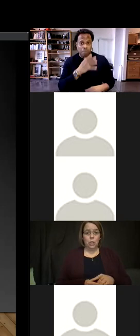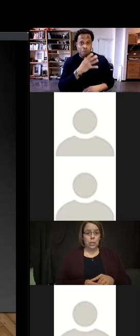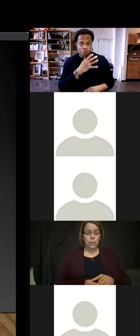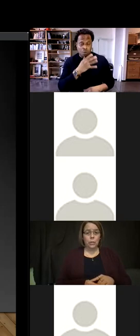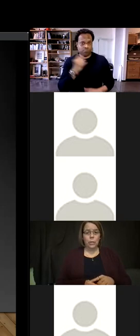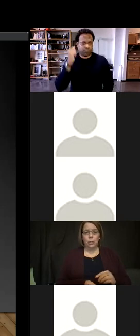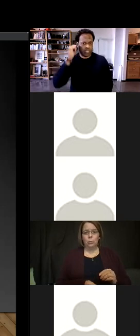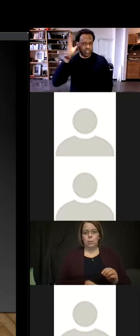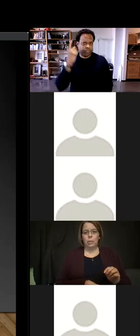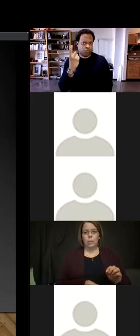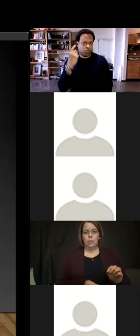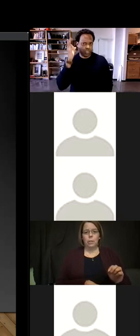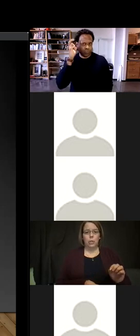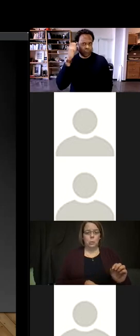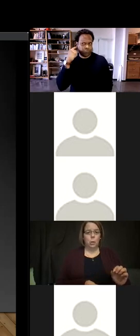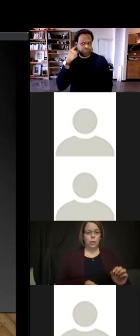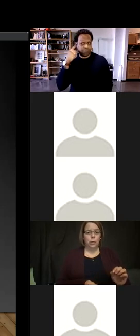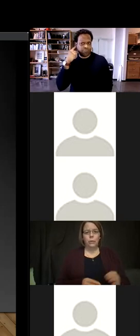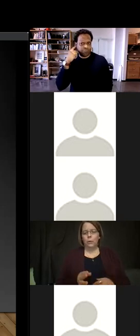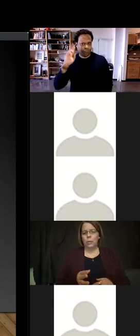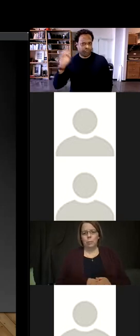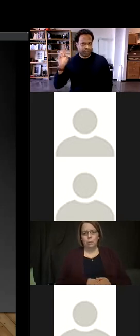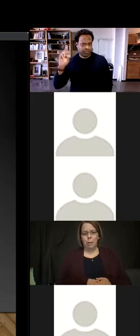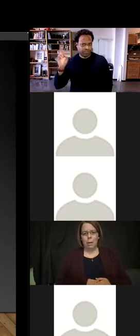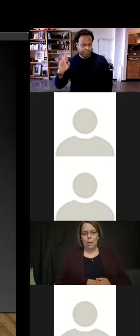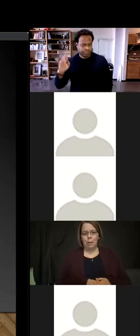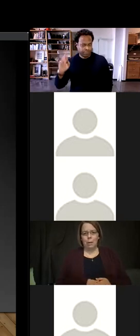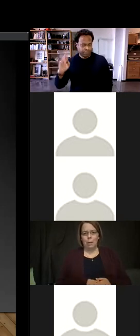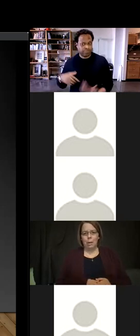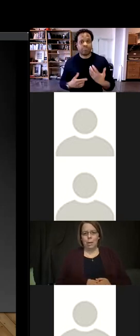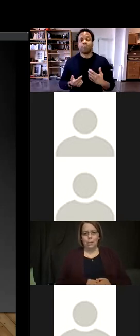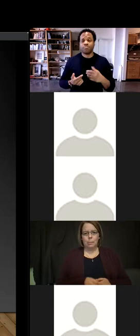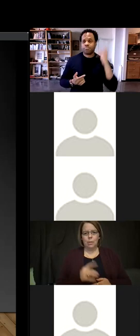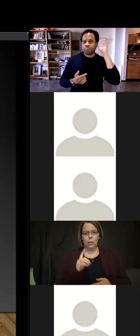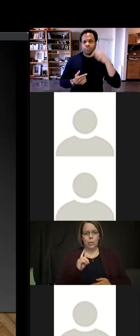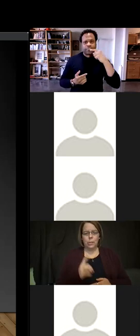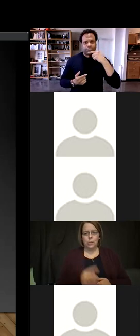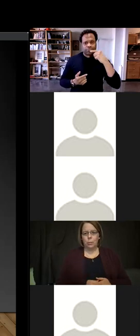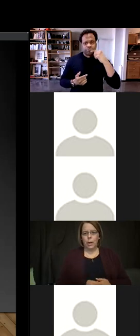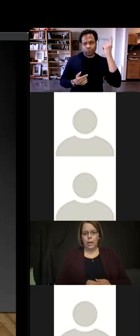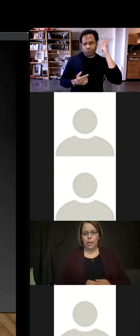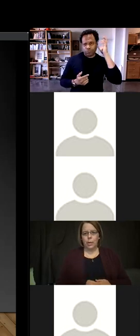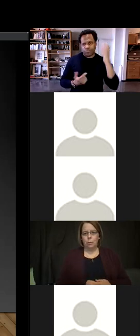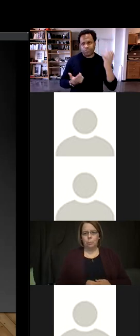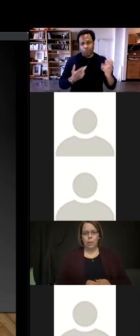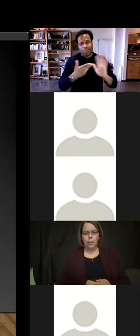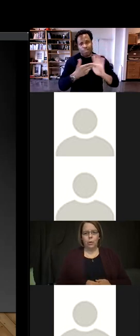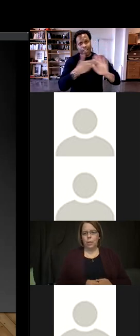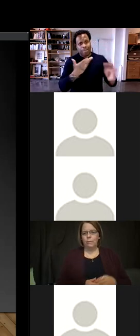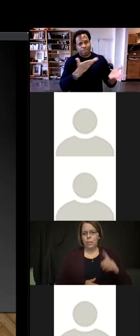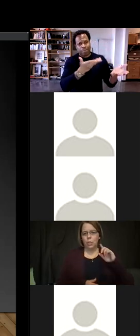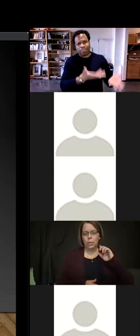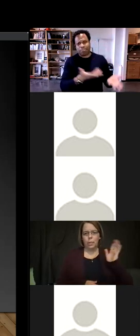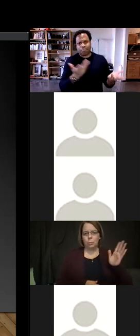in each ear, it could be in just one ear. For example, my mom has some hearing loss in her right ear, but